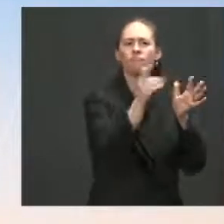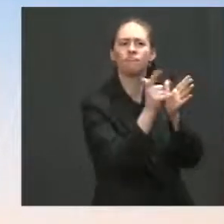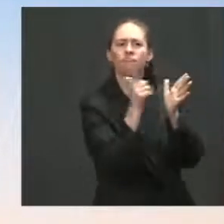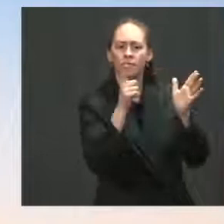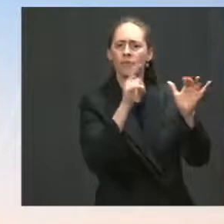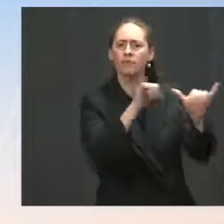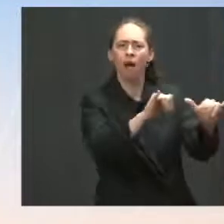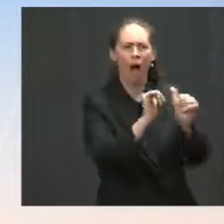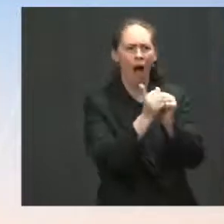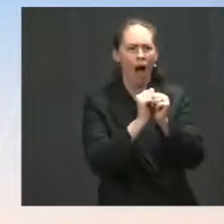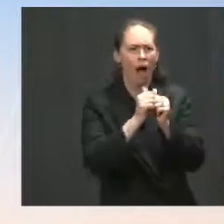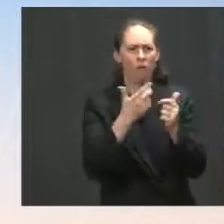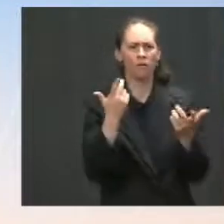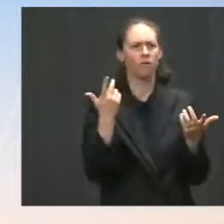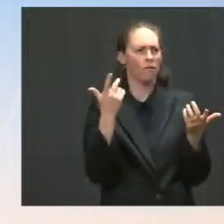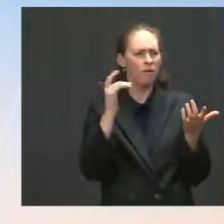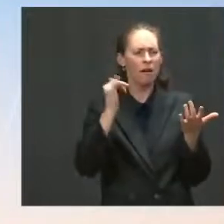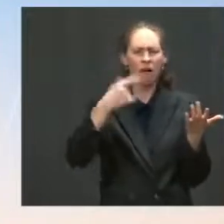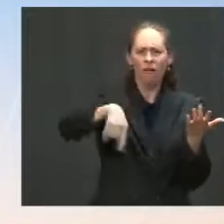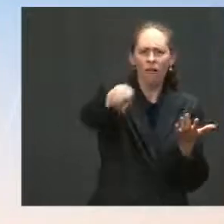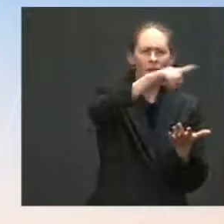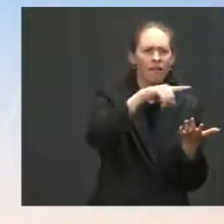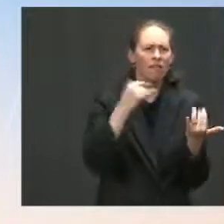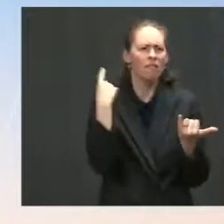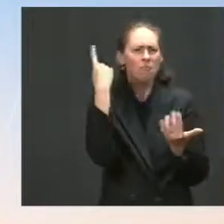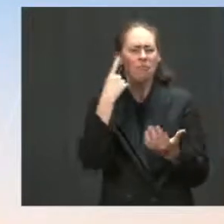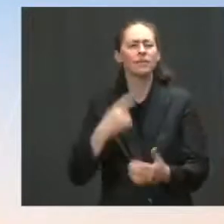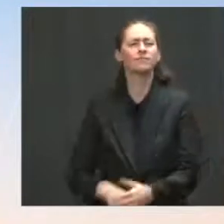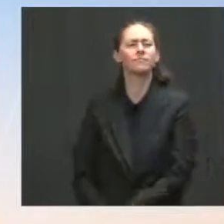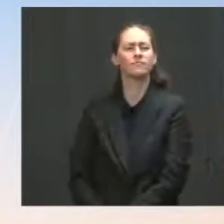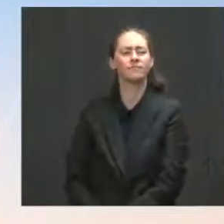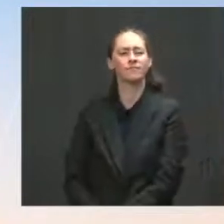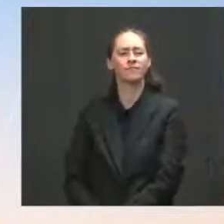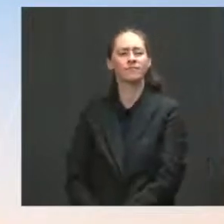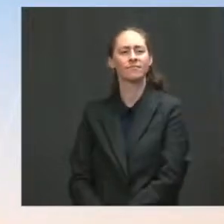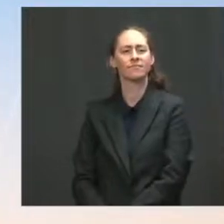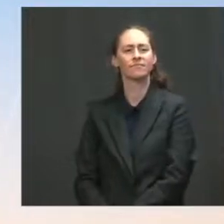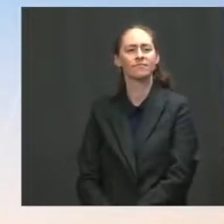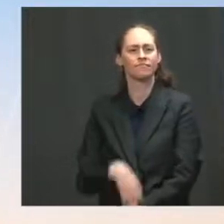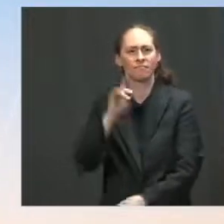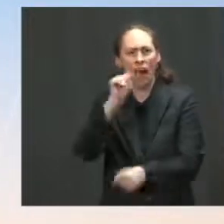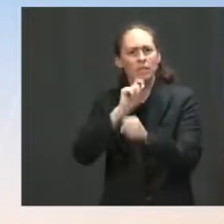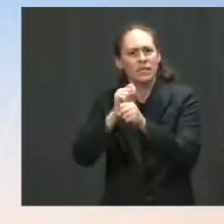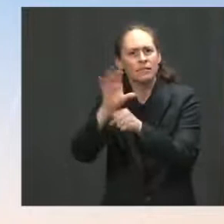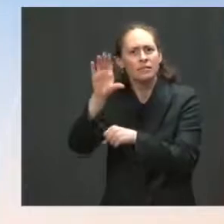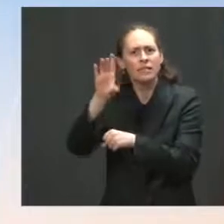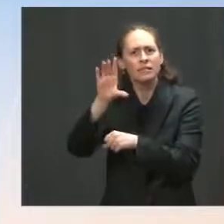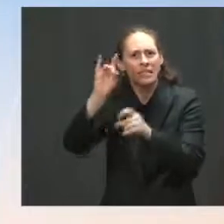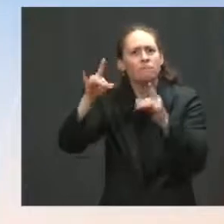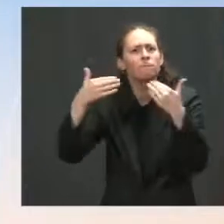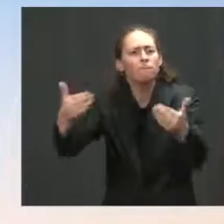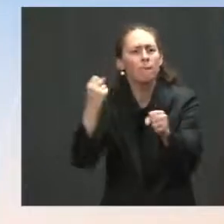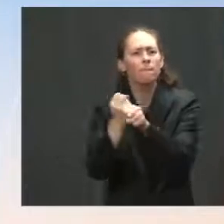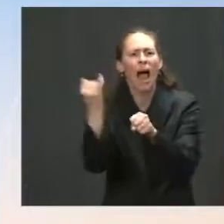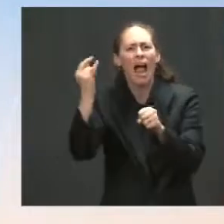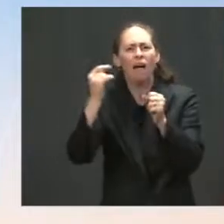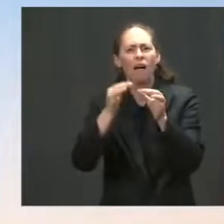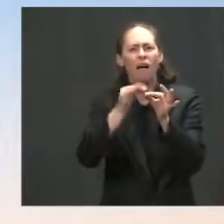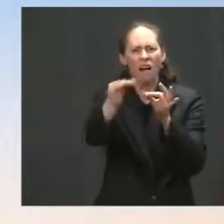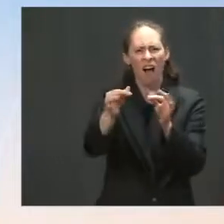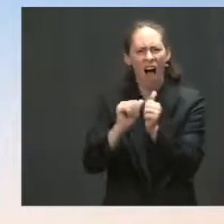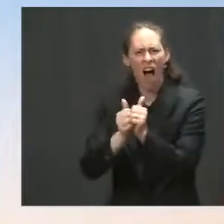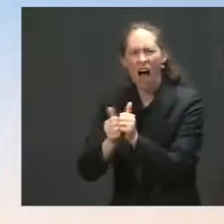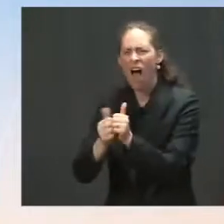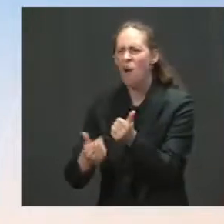administration who said the same thing, and yet the CDC did just that yesterday. So what changed? Well, I think it's important to take a step